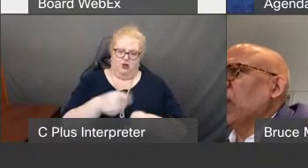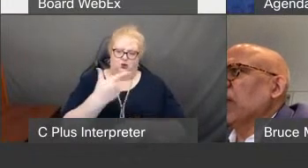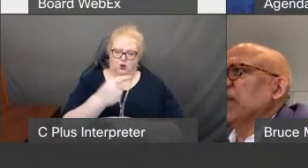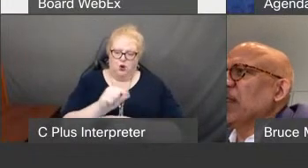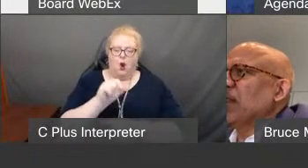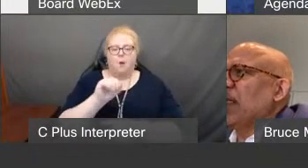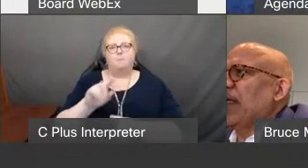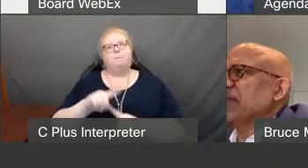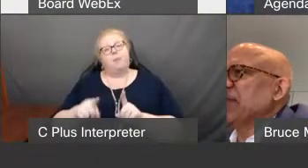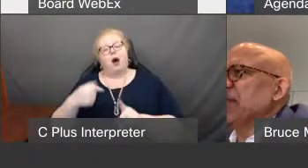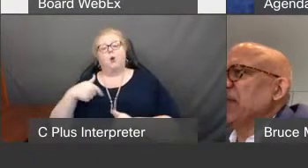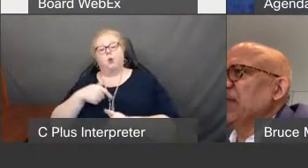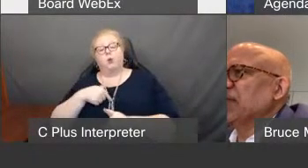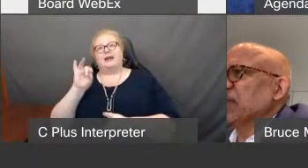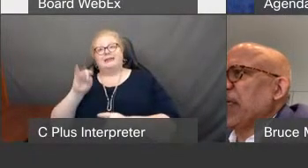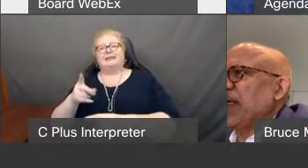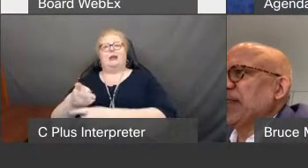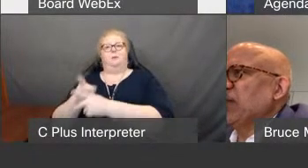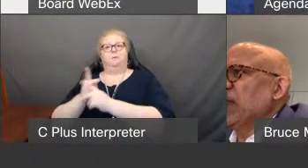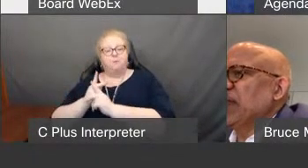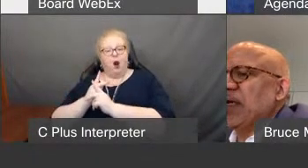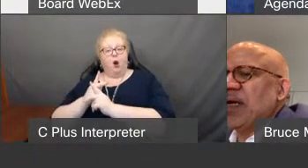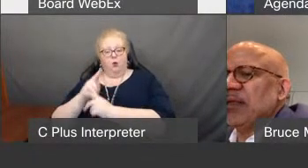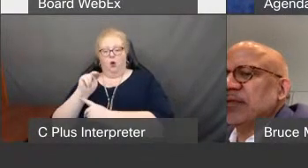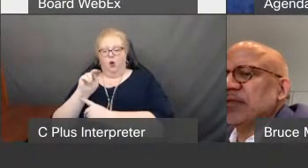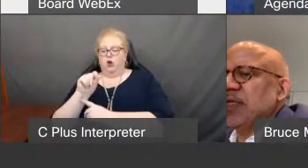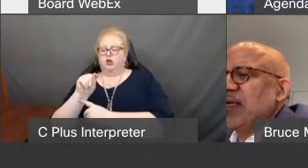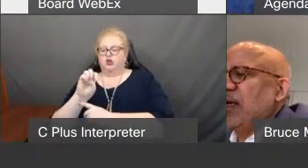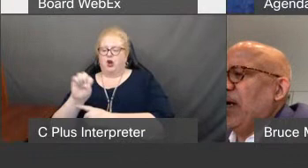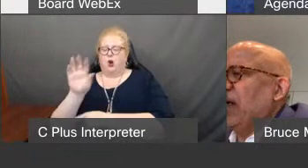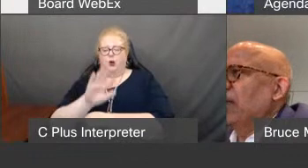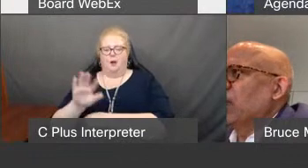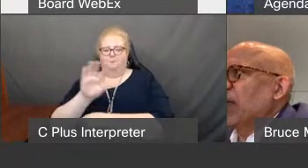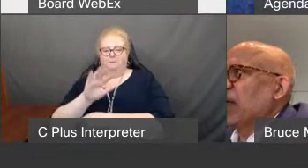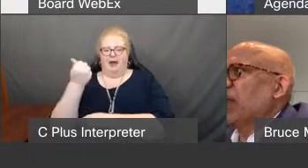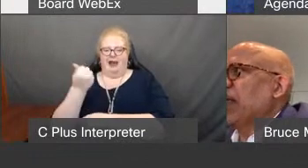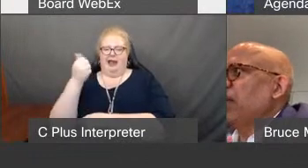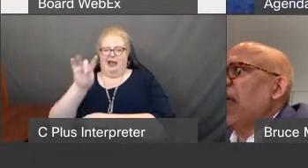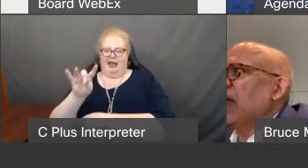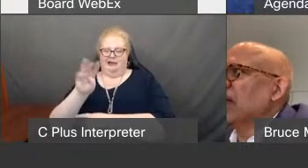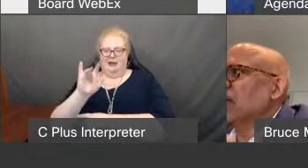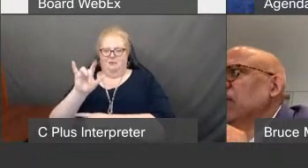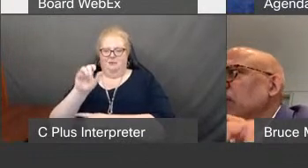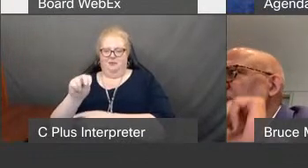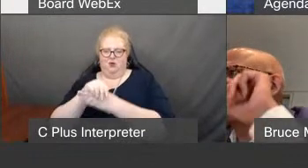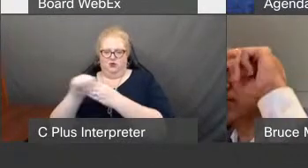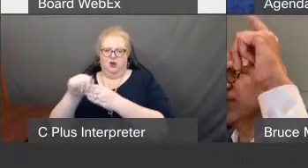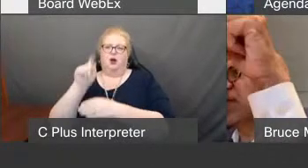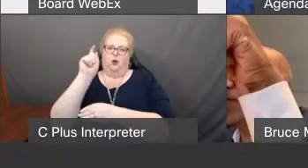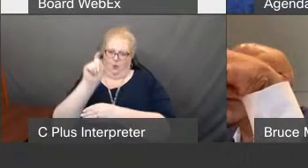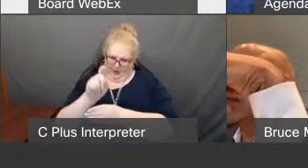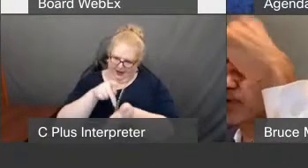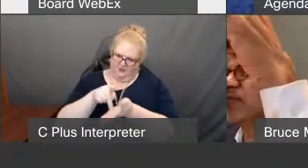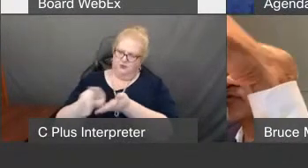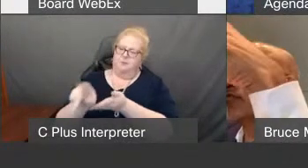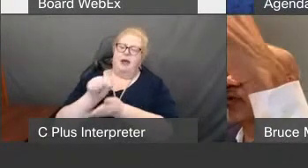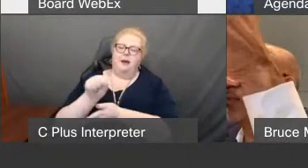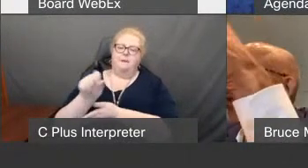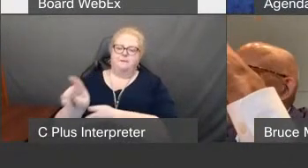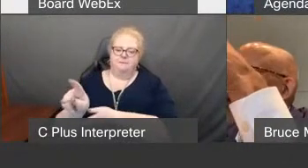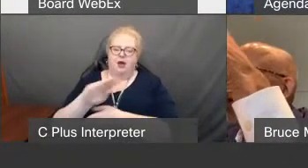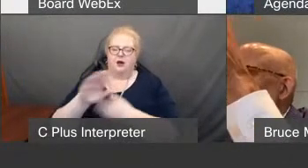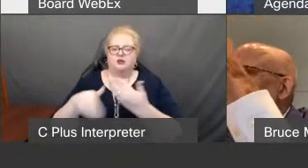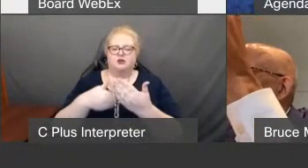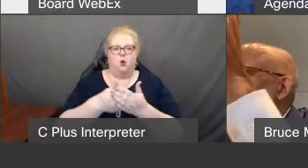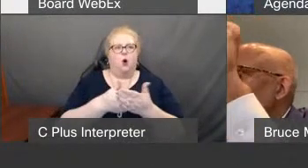that we borrowed in the last 10 years is about $18 million, but we got to pay that back. So it's all a revenue